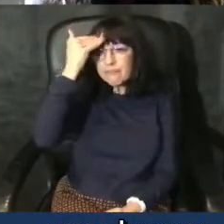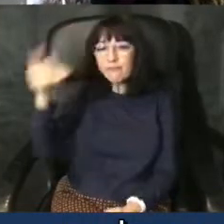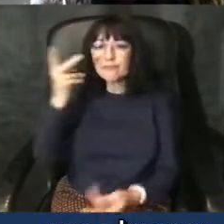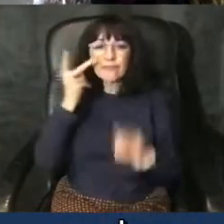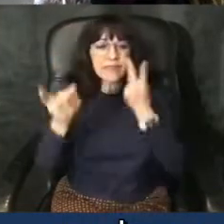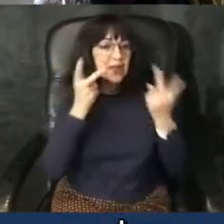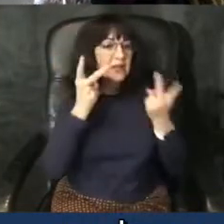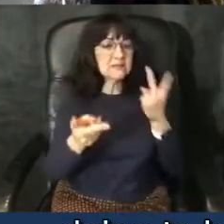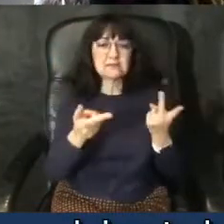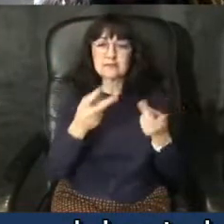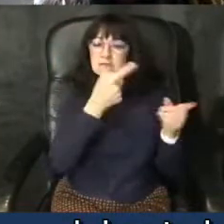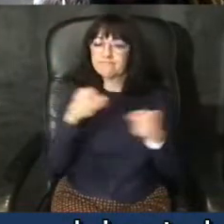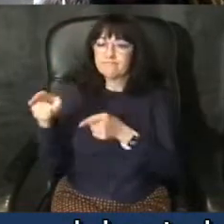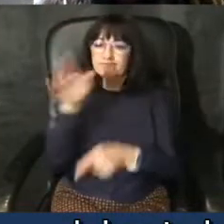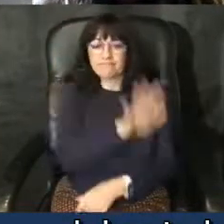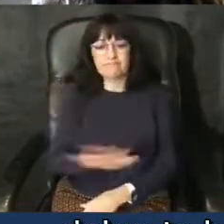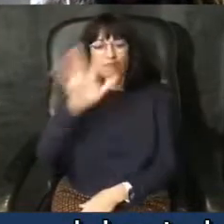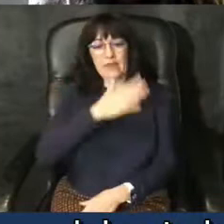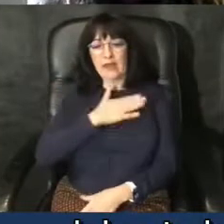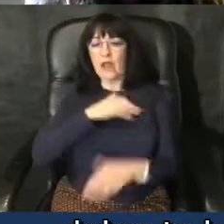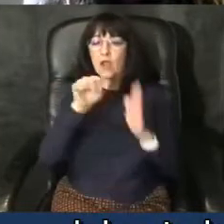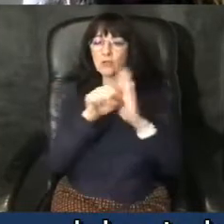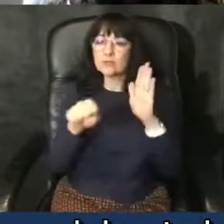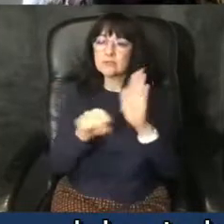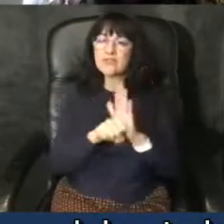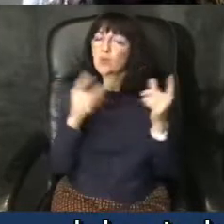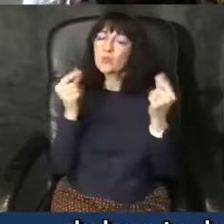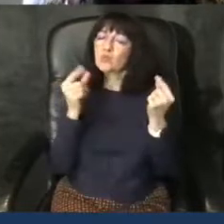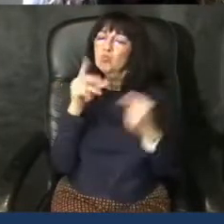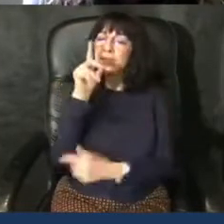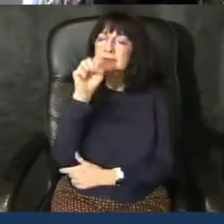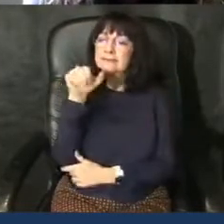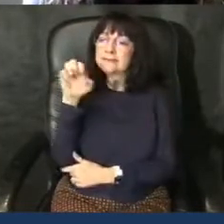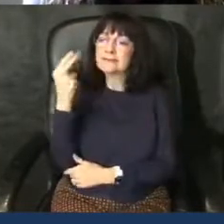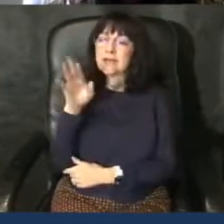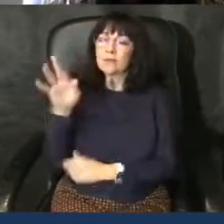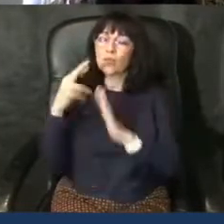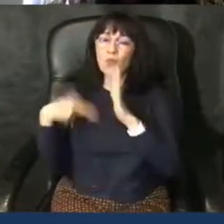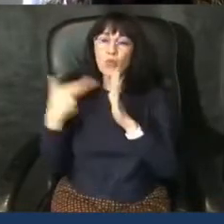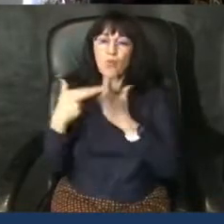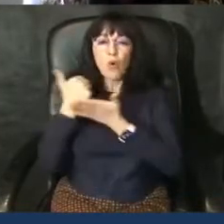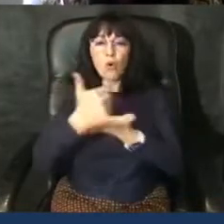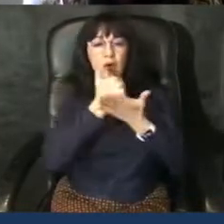and some of what DSAM is doing to help support families and individuals through this challenging time.